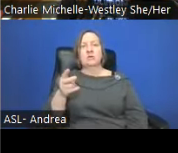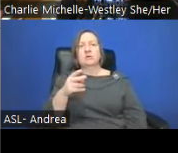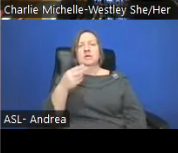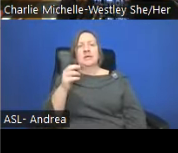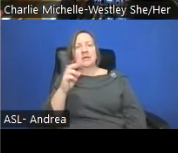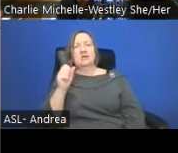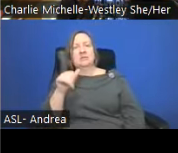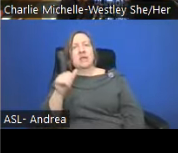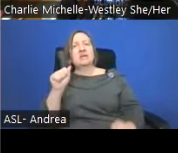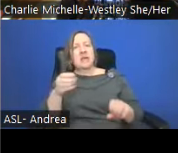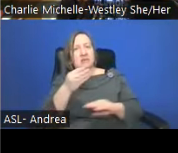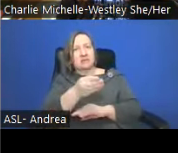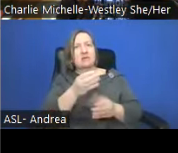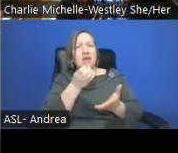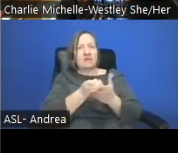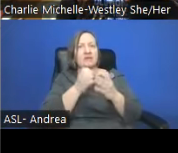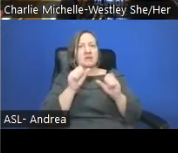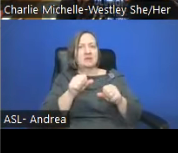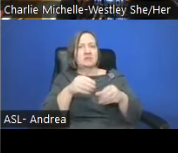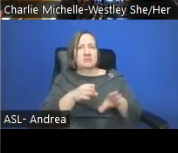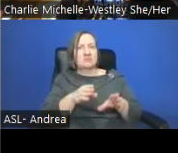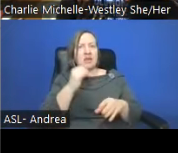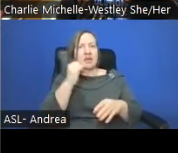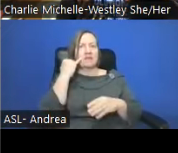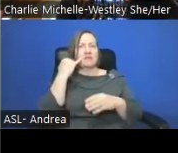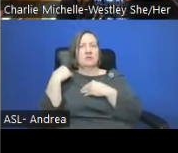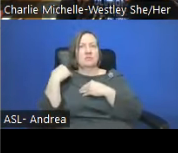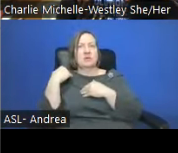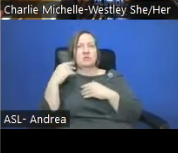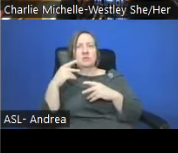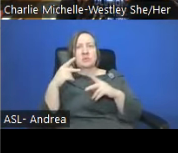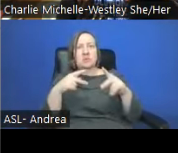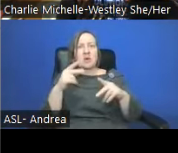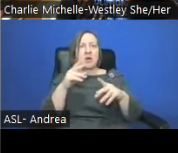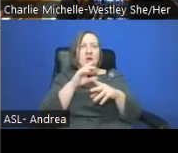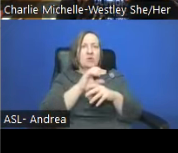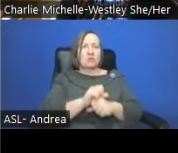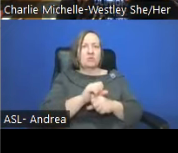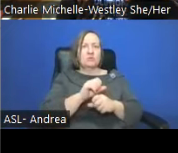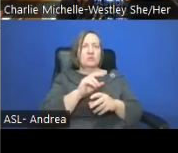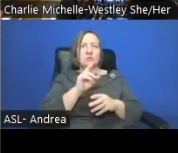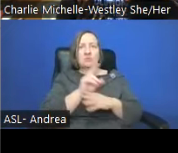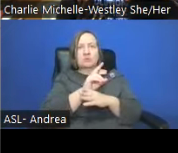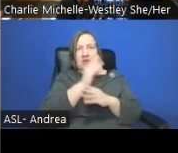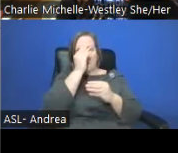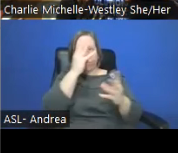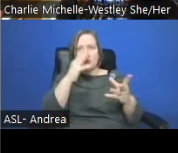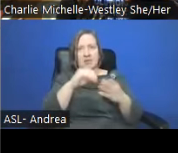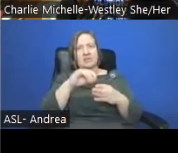admissible. Evidence is allowed if responsible persons are accustomed to using such information in serious affairs, and that's